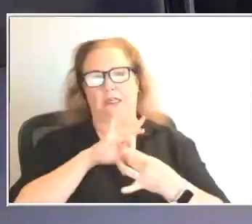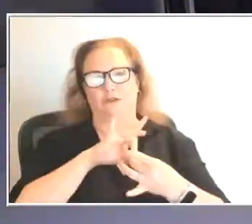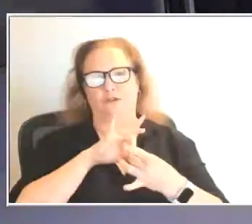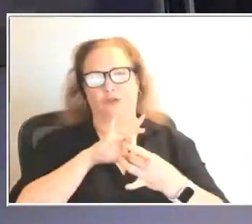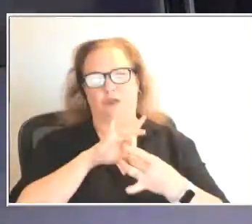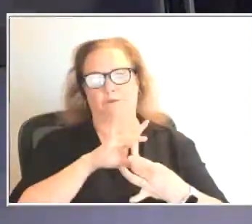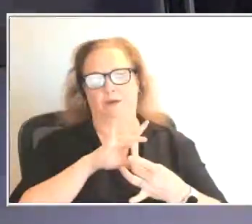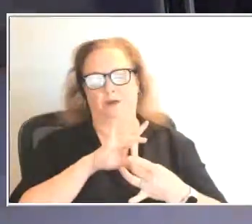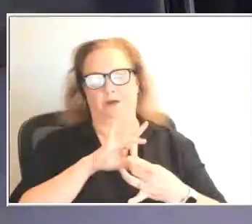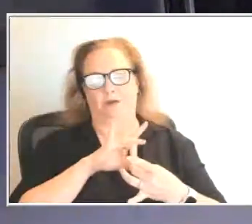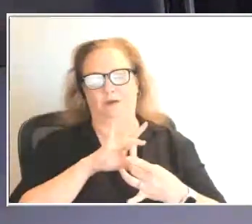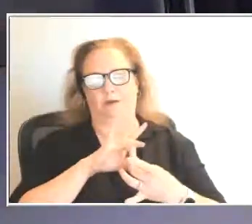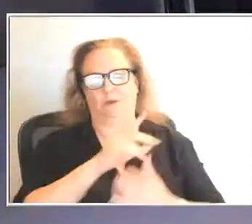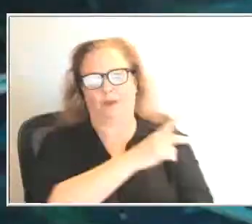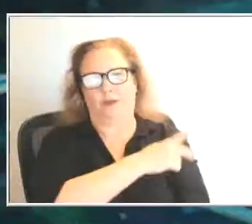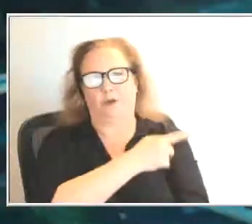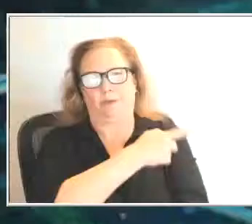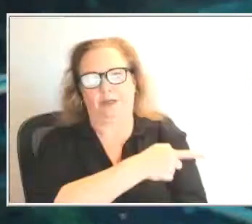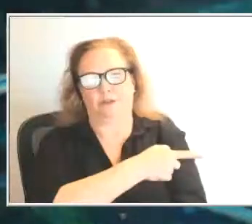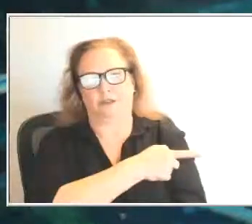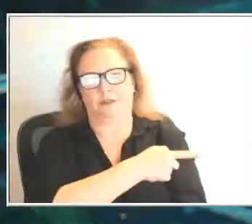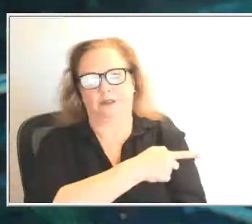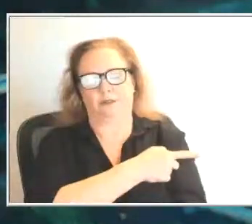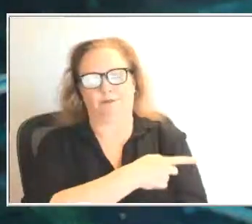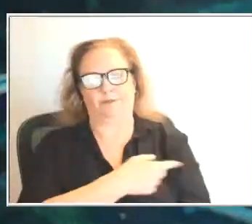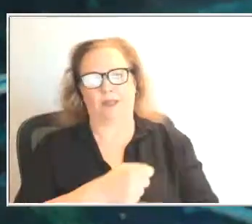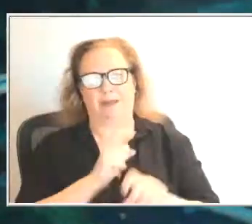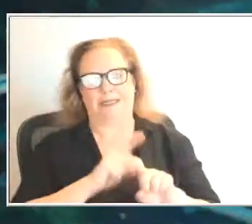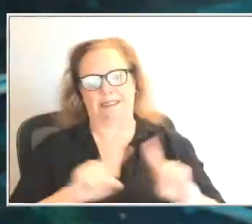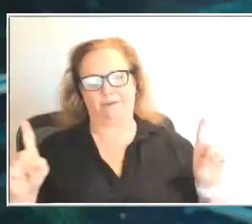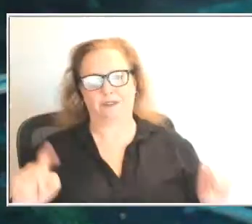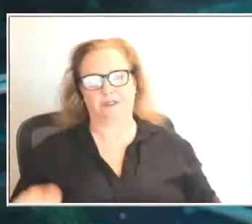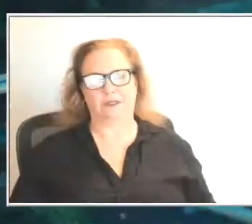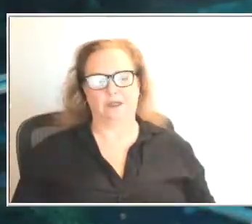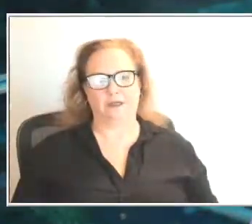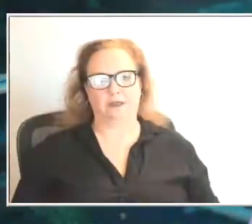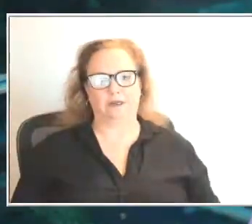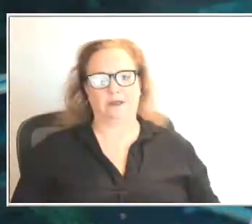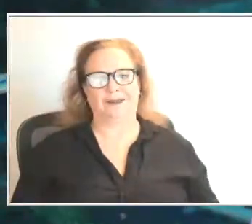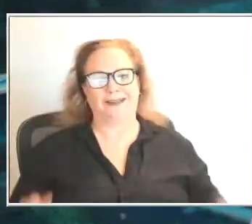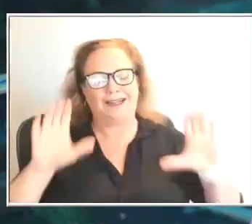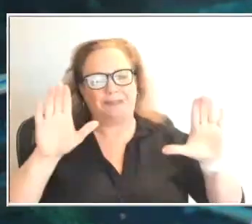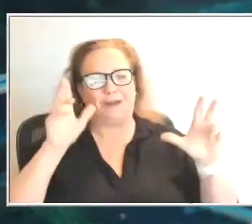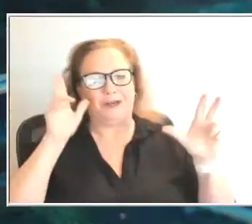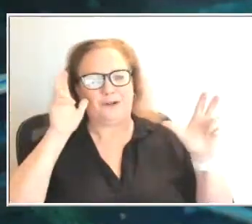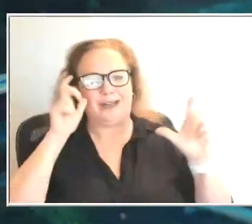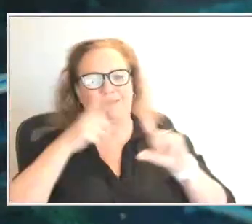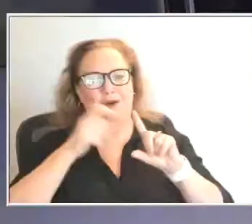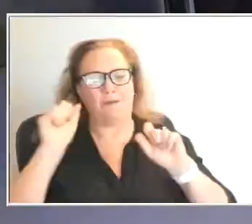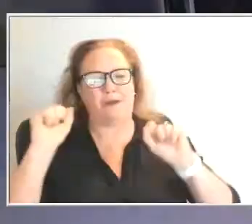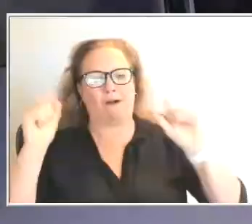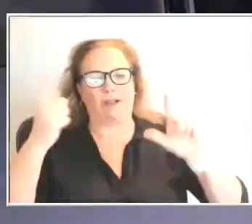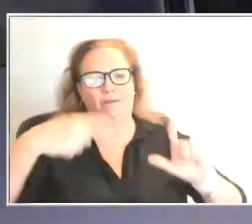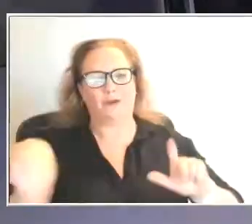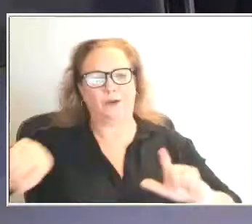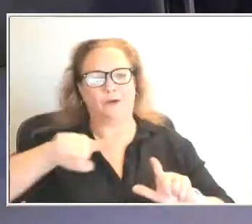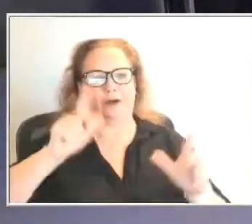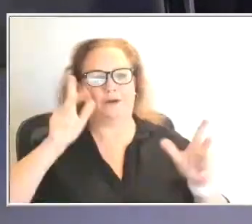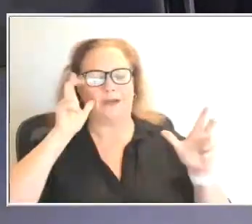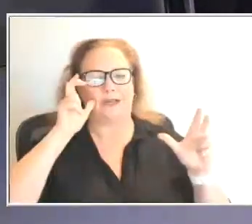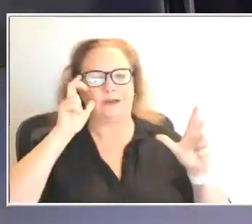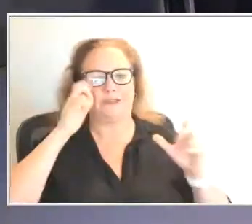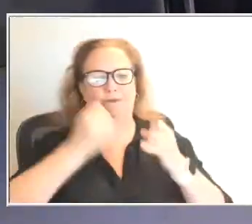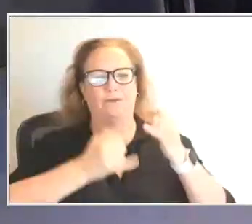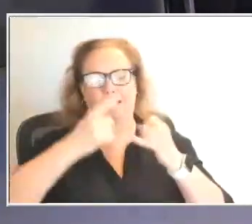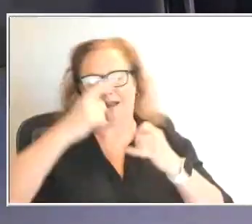have with their patients. It does make all the difference in the world. It's been great to hearing from everyone. I'd like to hear some final thoughts,